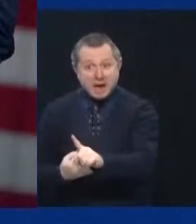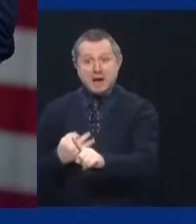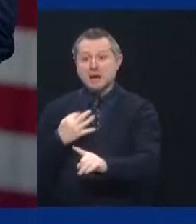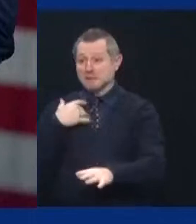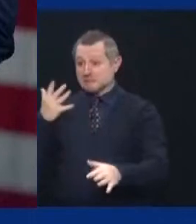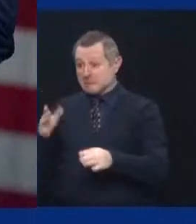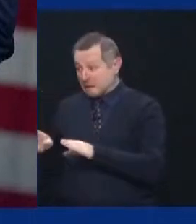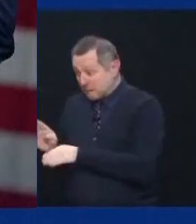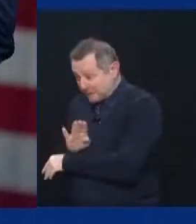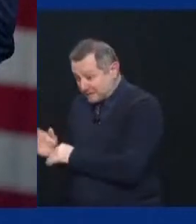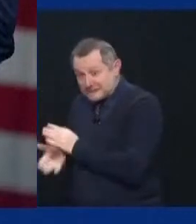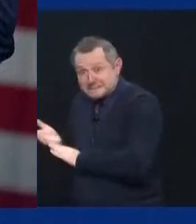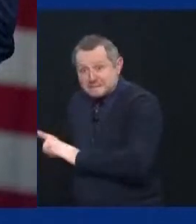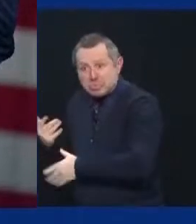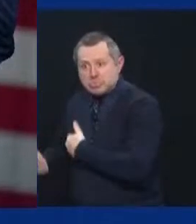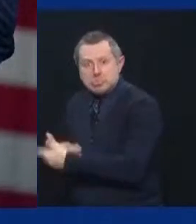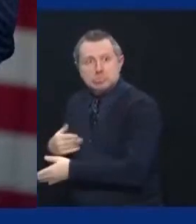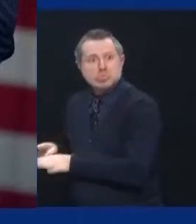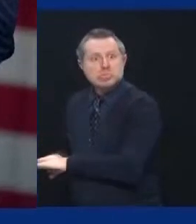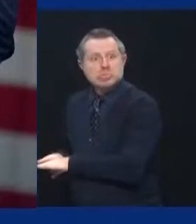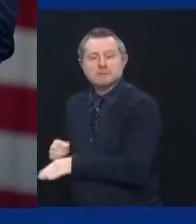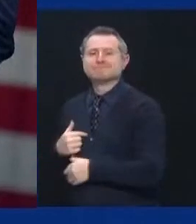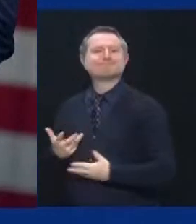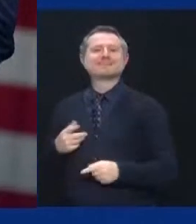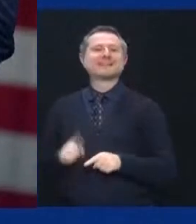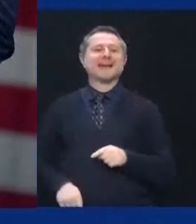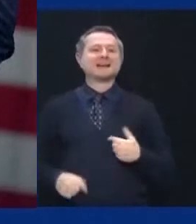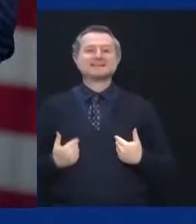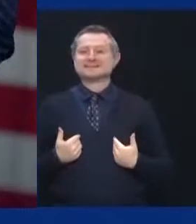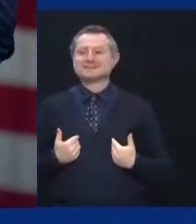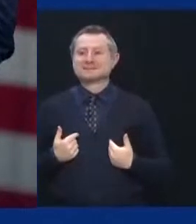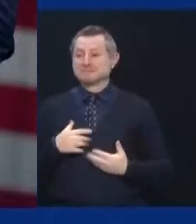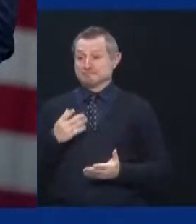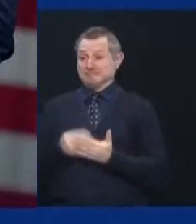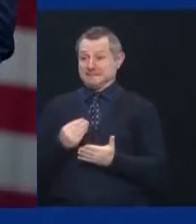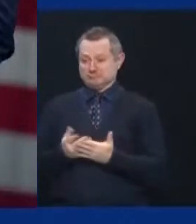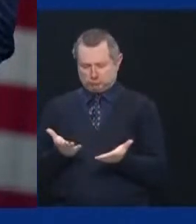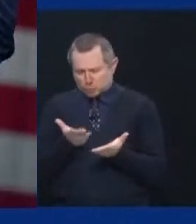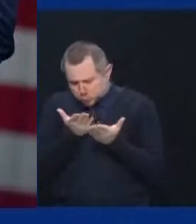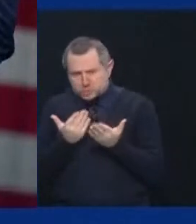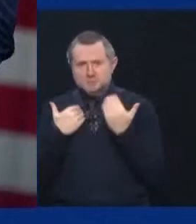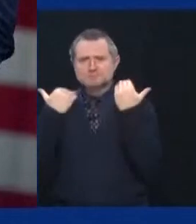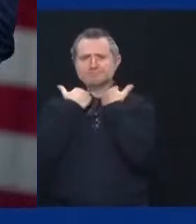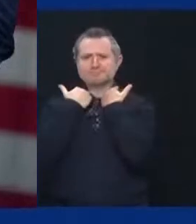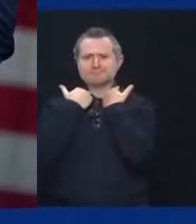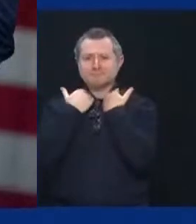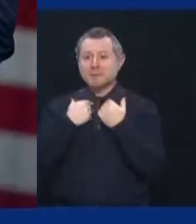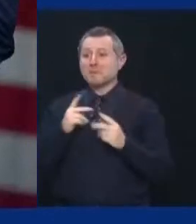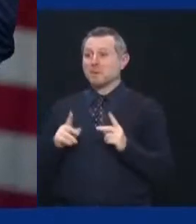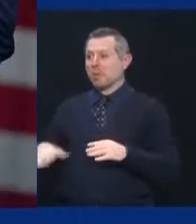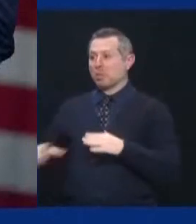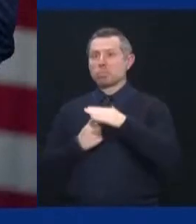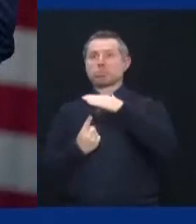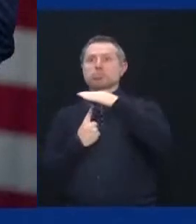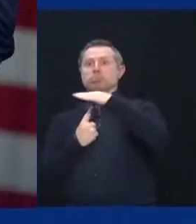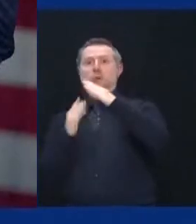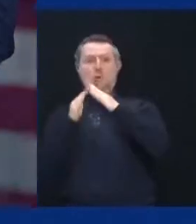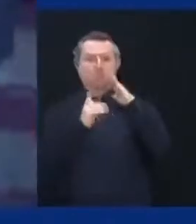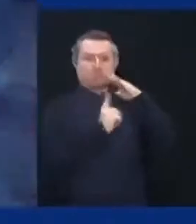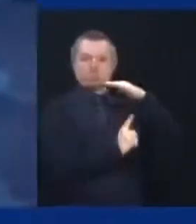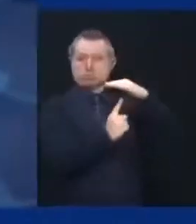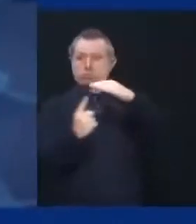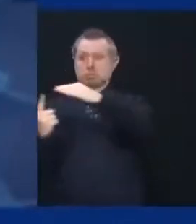economy. We can't take the economic cost. We can't take the psychological cost. We can't take the emotional